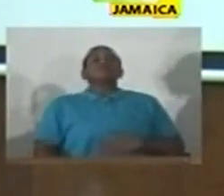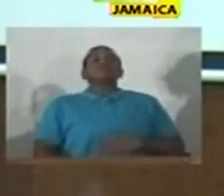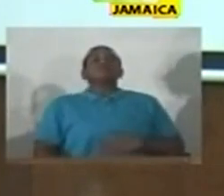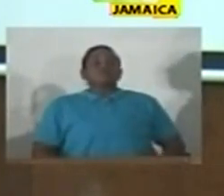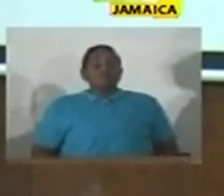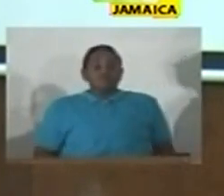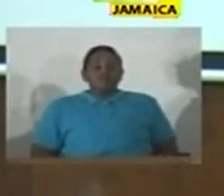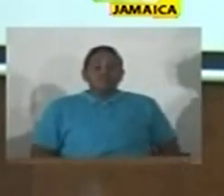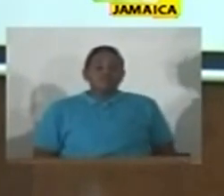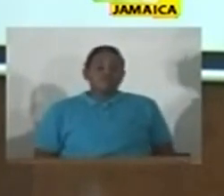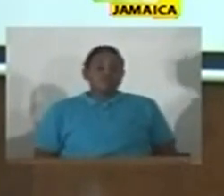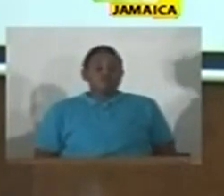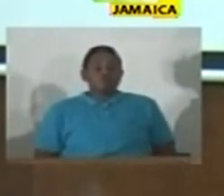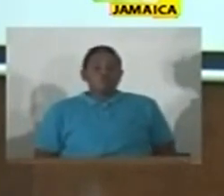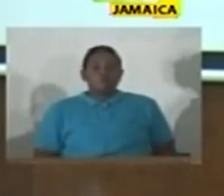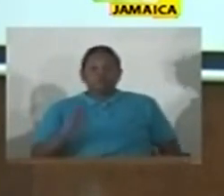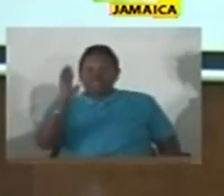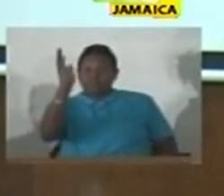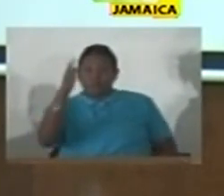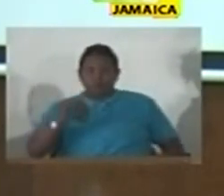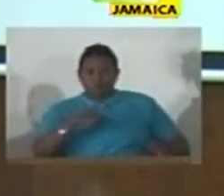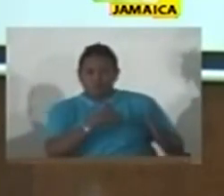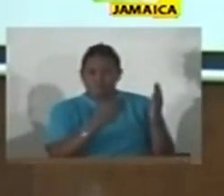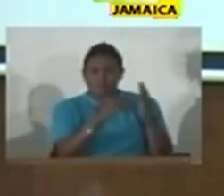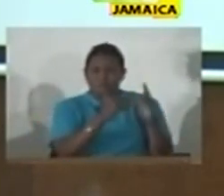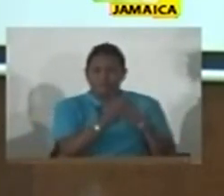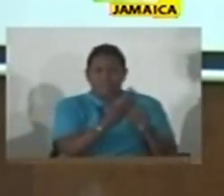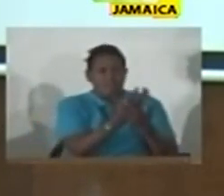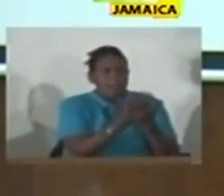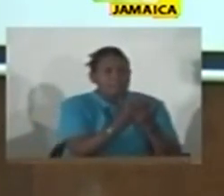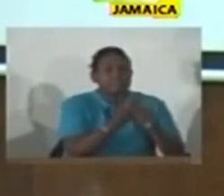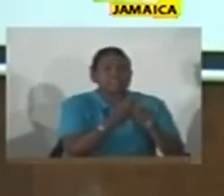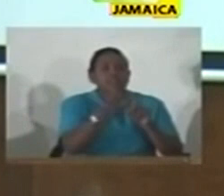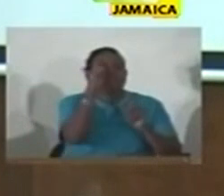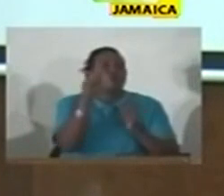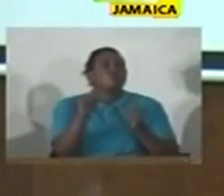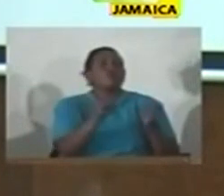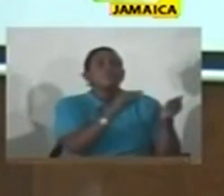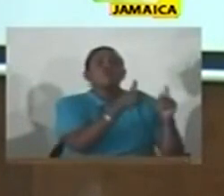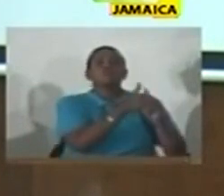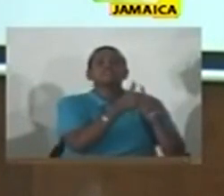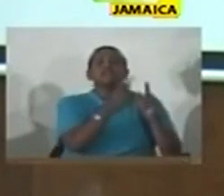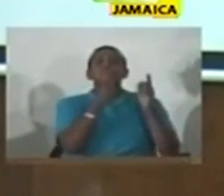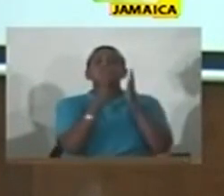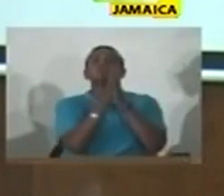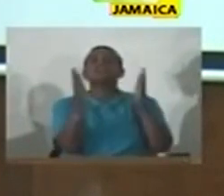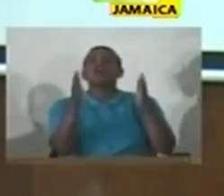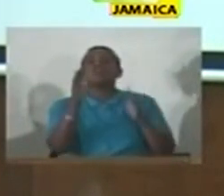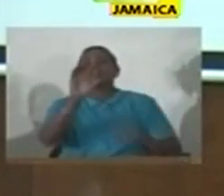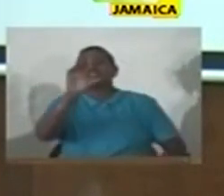Speaker, we are once again appealing for the removal of general